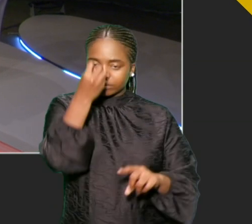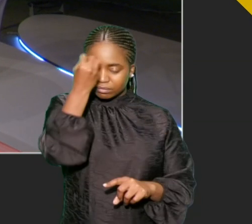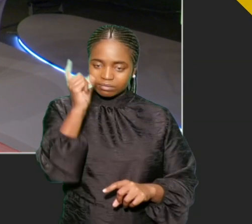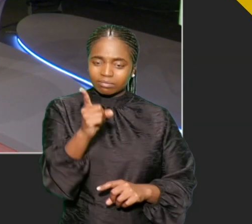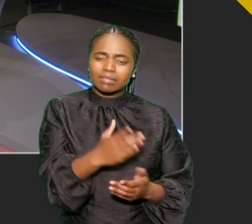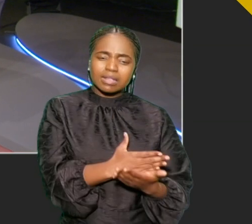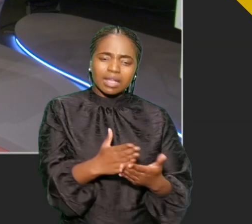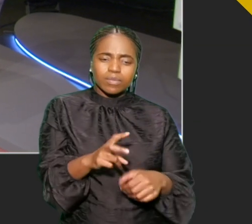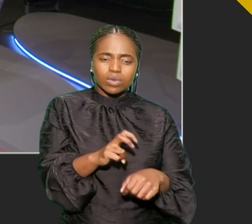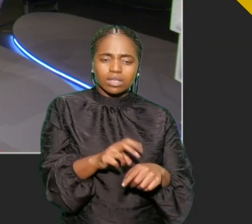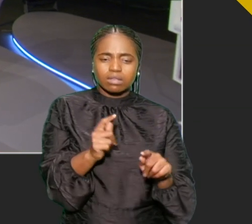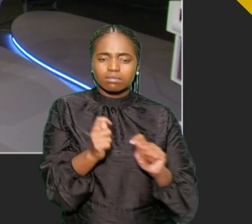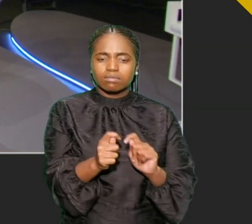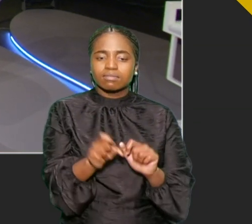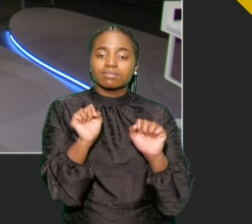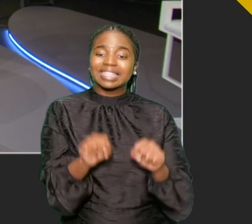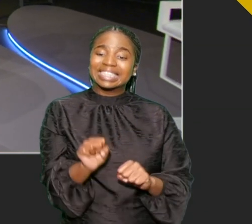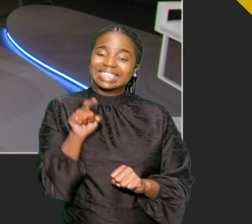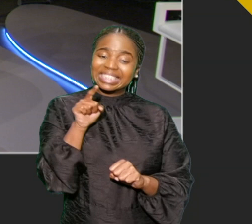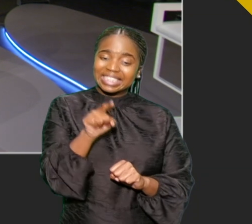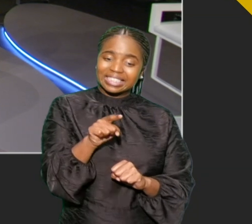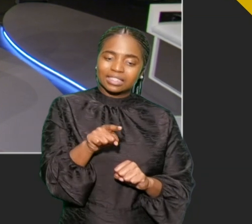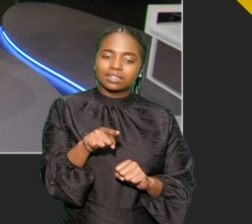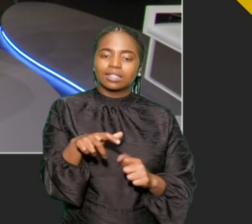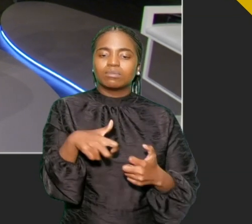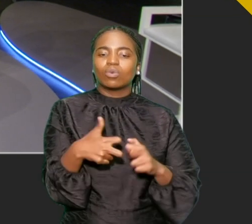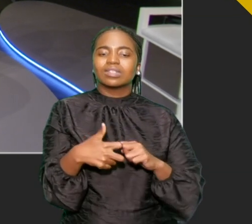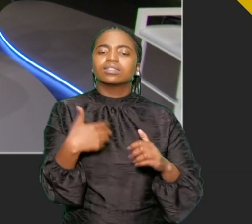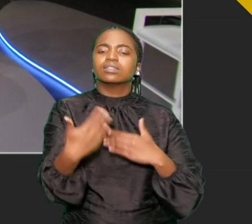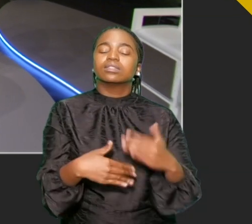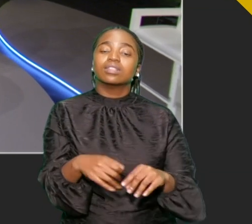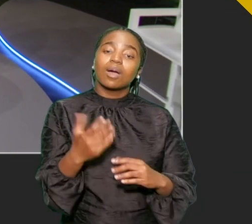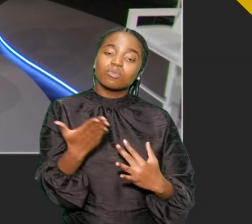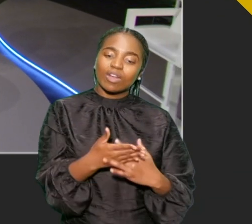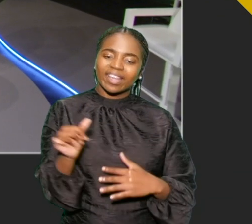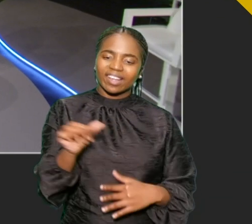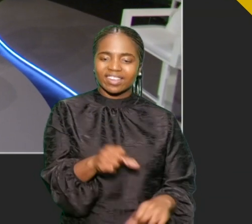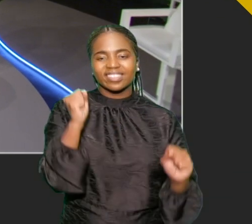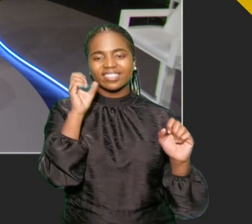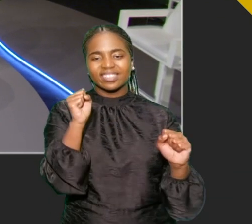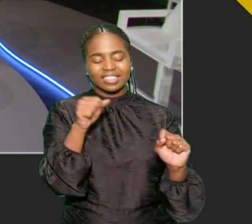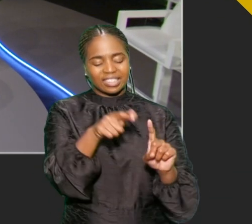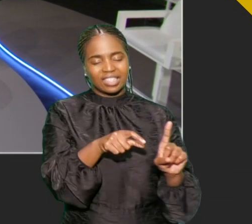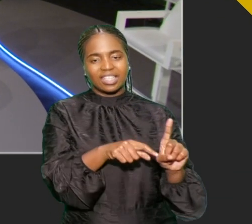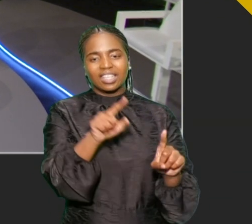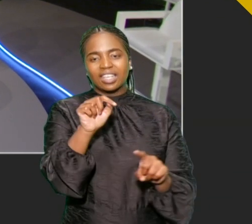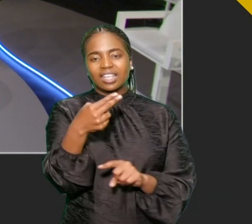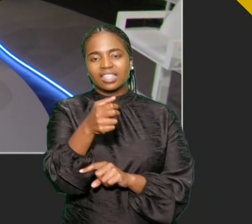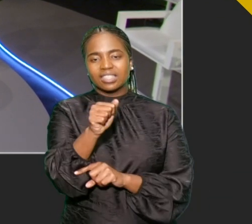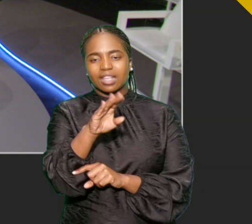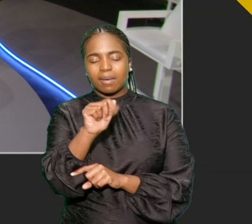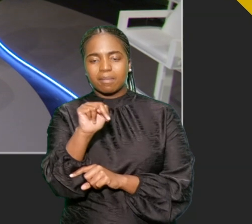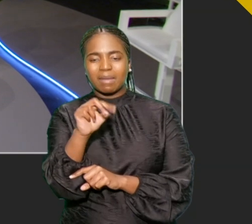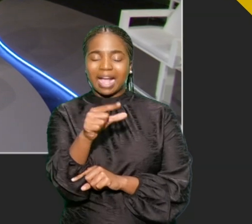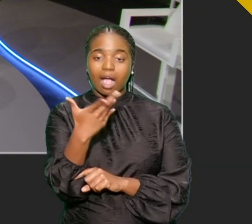are adjustments that you do need to make. So that is the traumatic process of it all. But when we come back, we bring back Thabang Tla. How